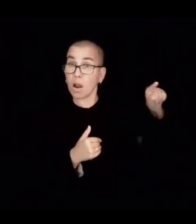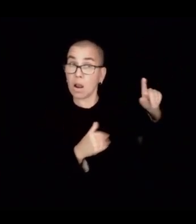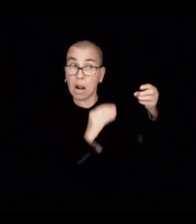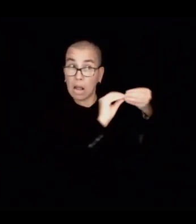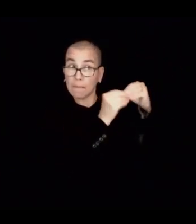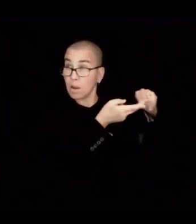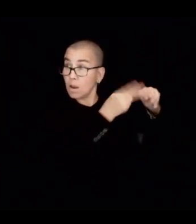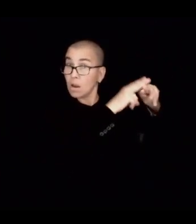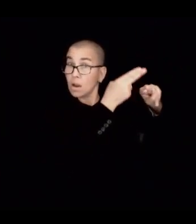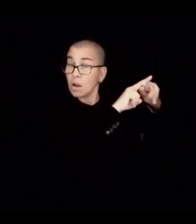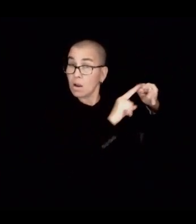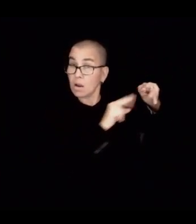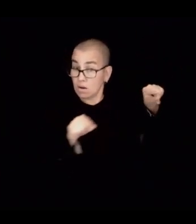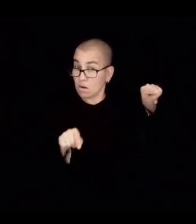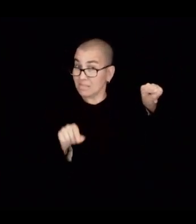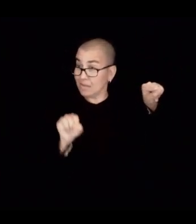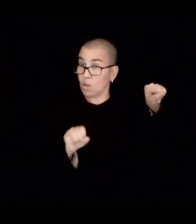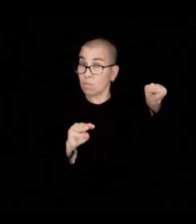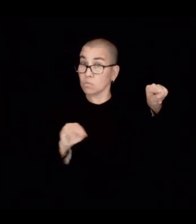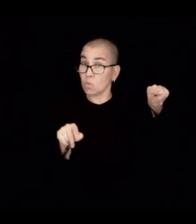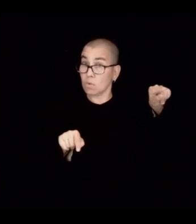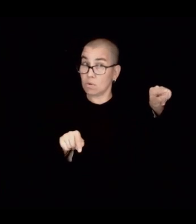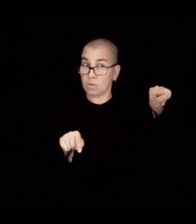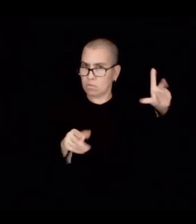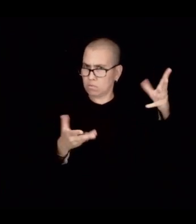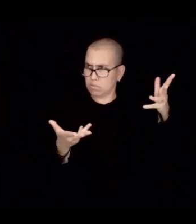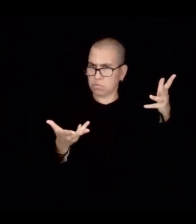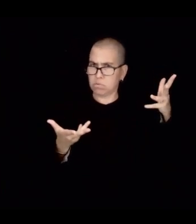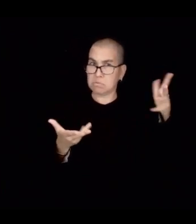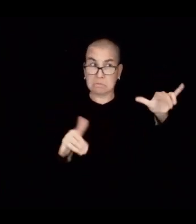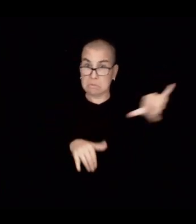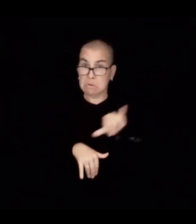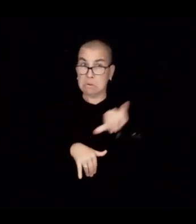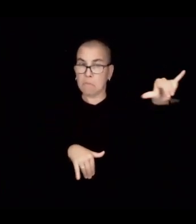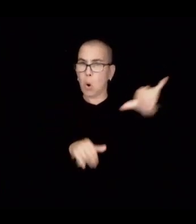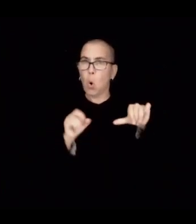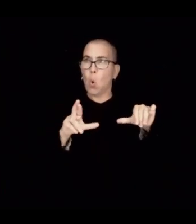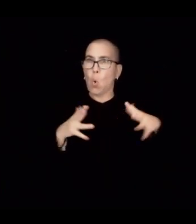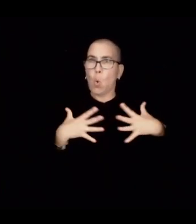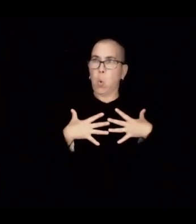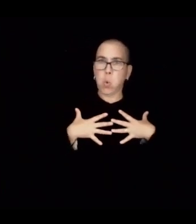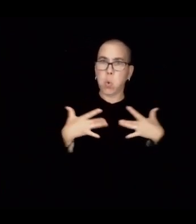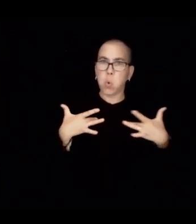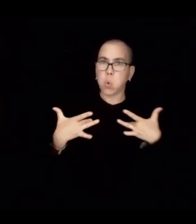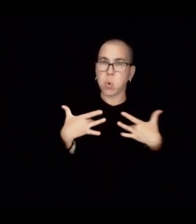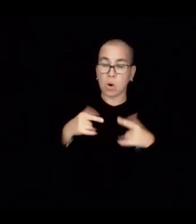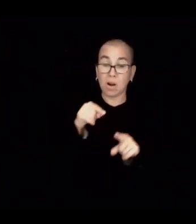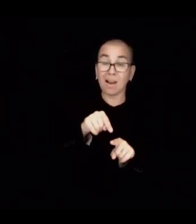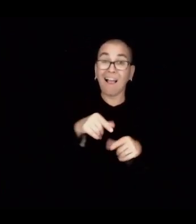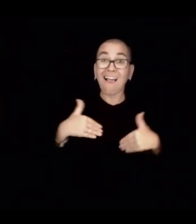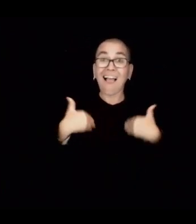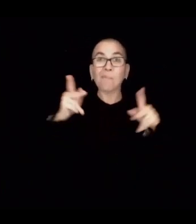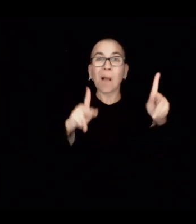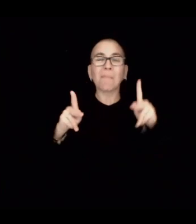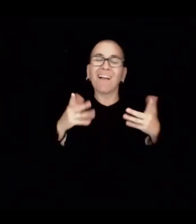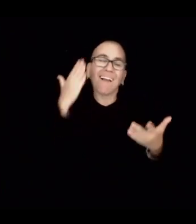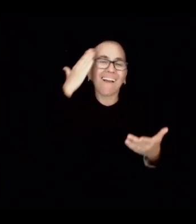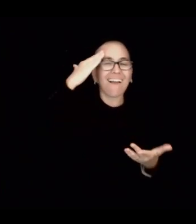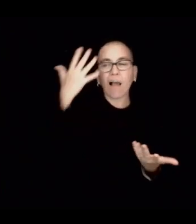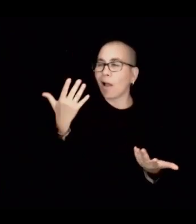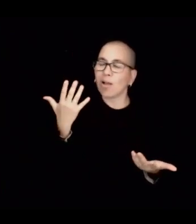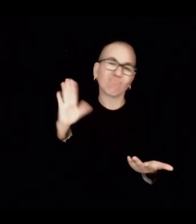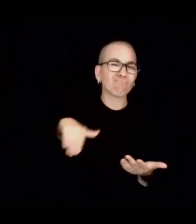if people are going out, not following the guidelines, that could contribute to then seeing another surge or spike